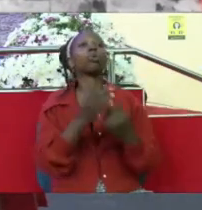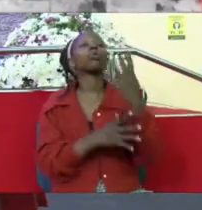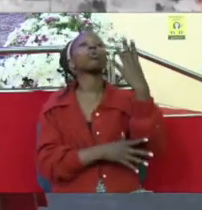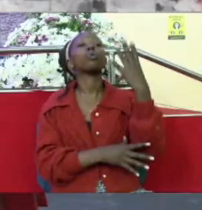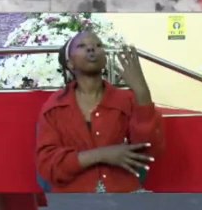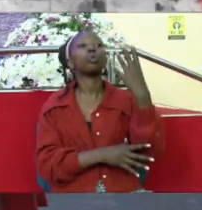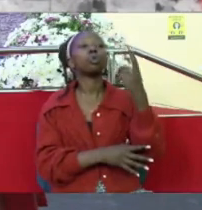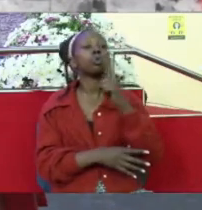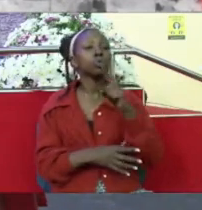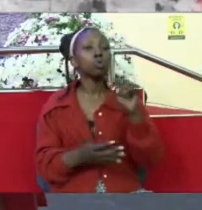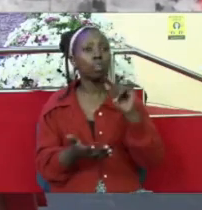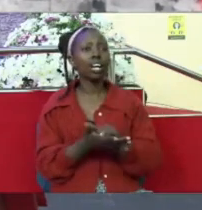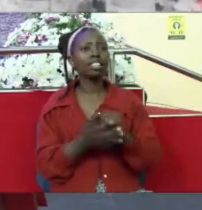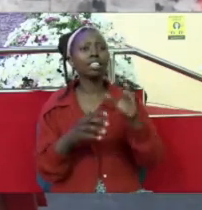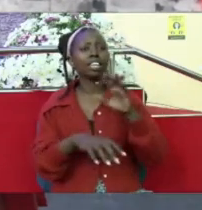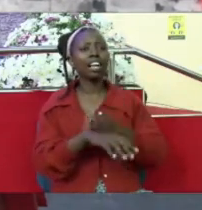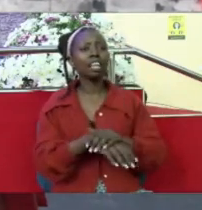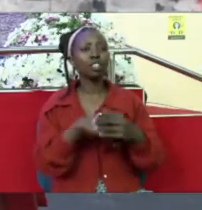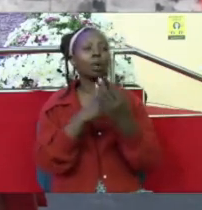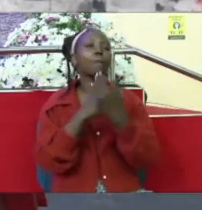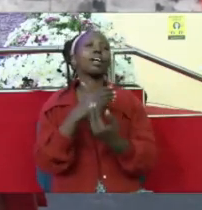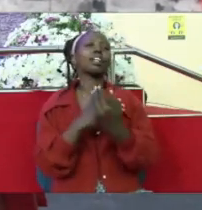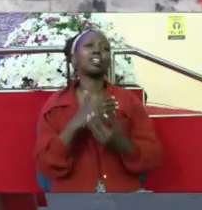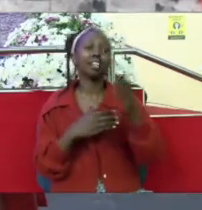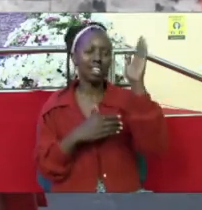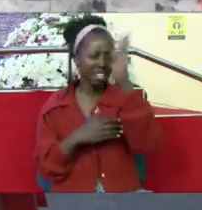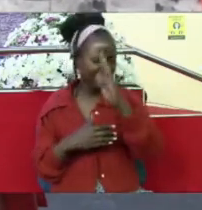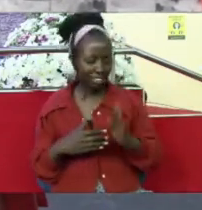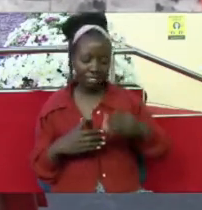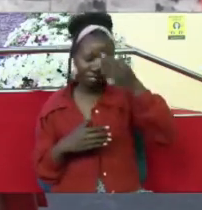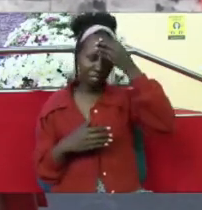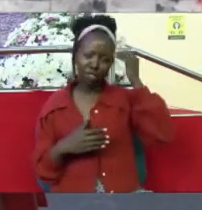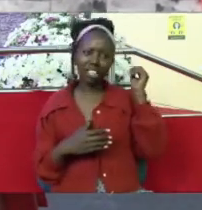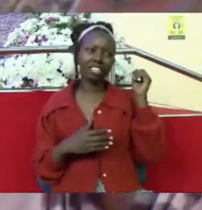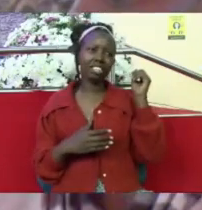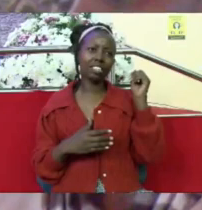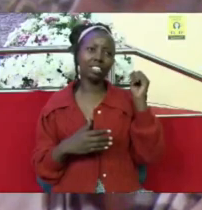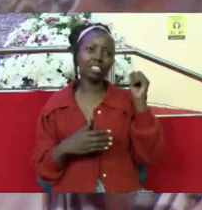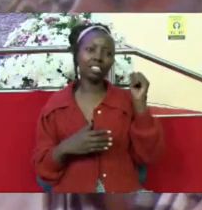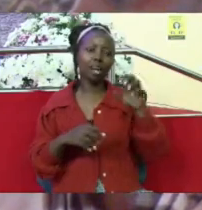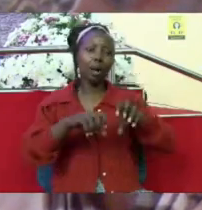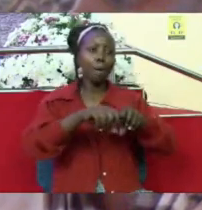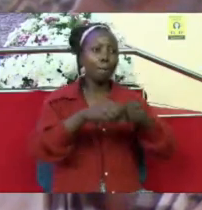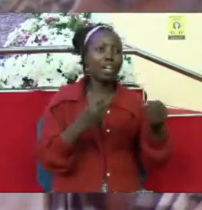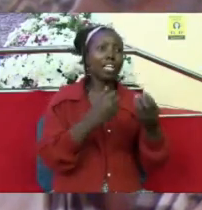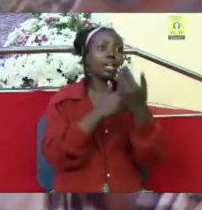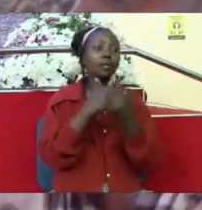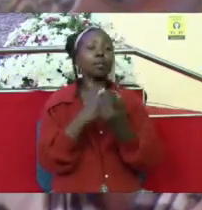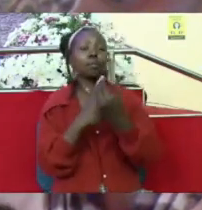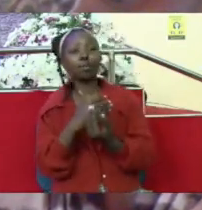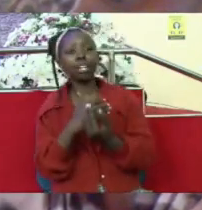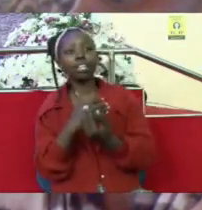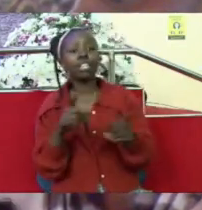tuweze kupata mkate. Never forget. Usisahau. Never forget. Usisahau. It takes broken bread. Lazima the broken body of our Lord